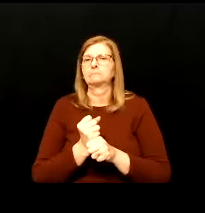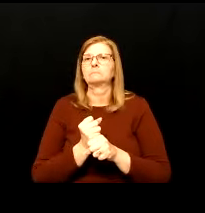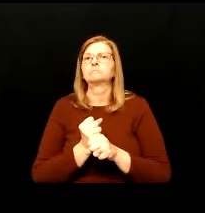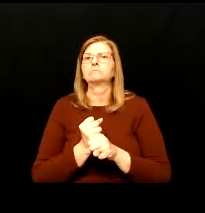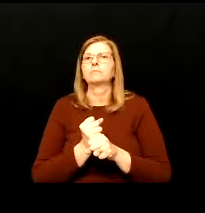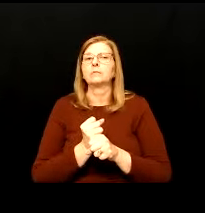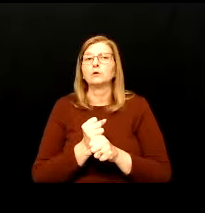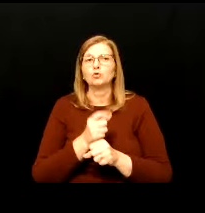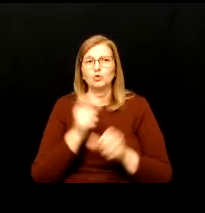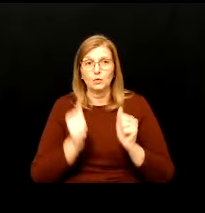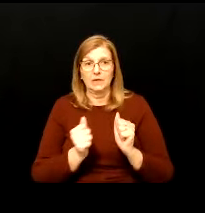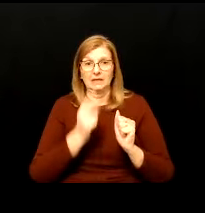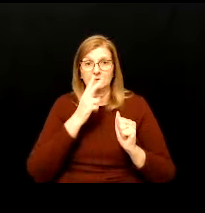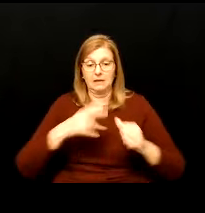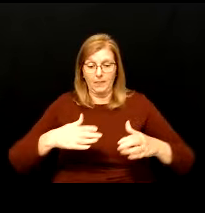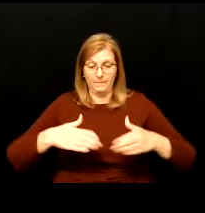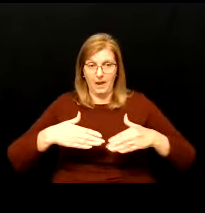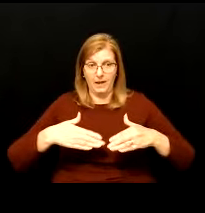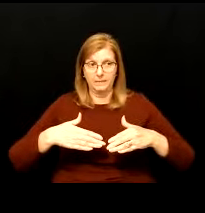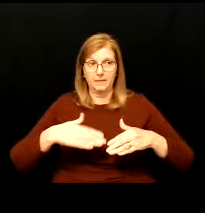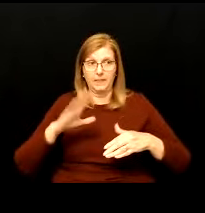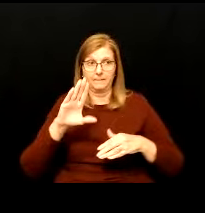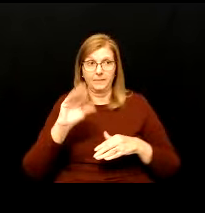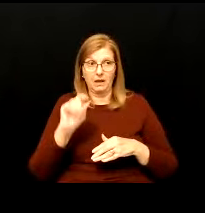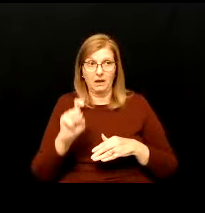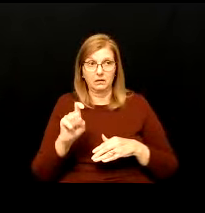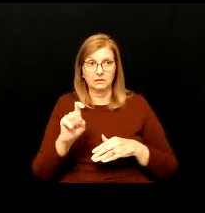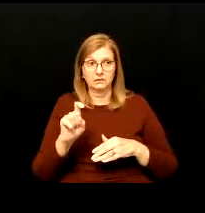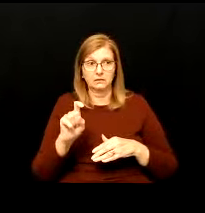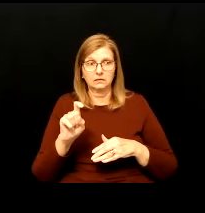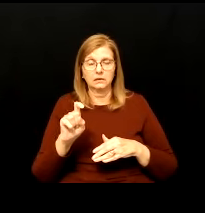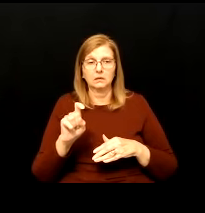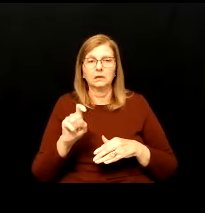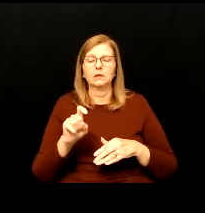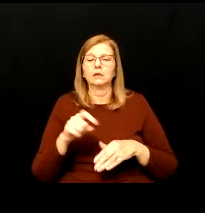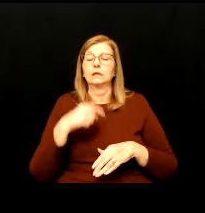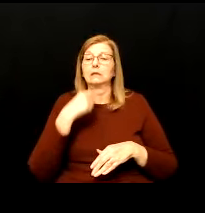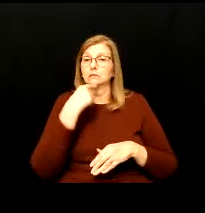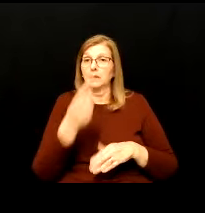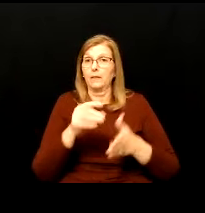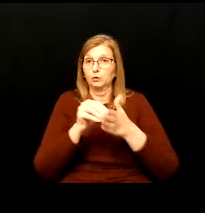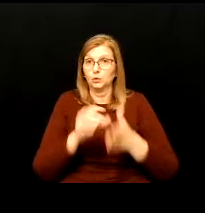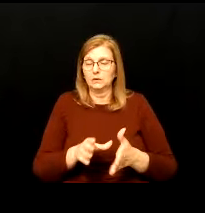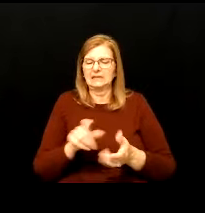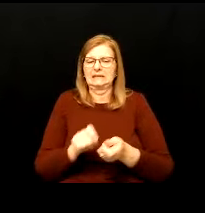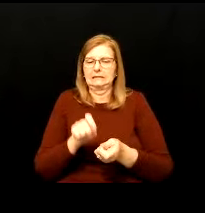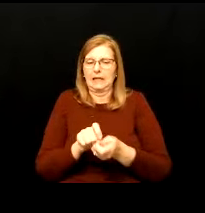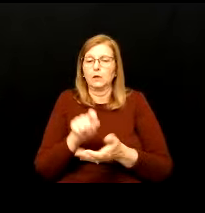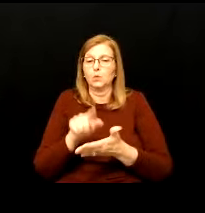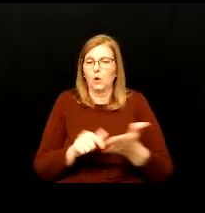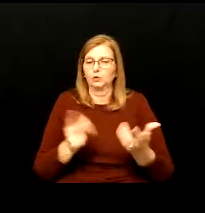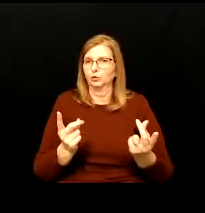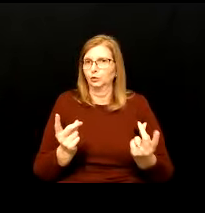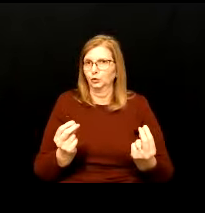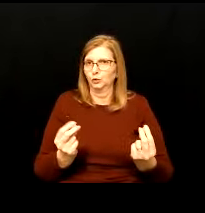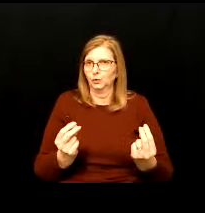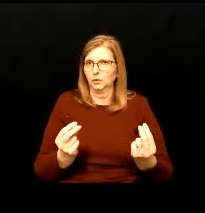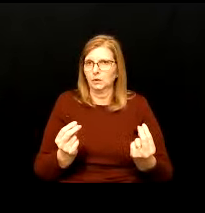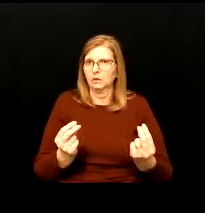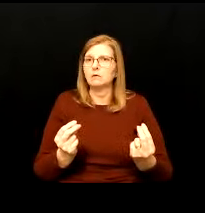You can see that at the bottom of the box, it tells the student exactly what they need to do